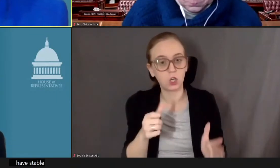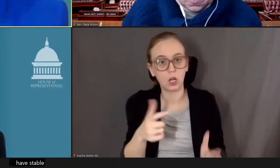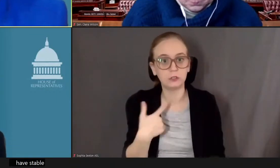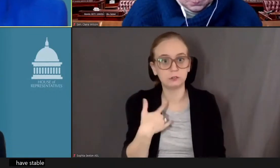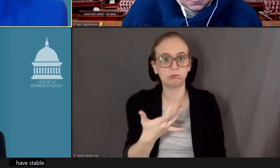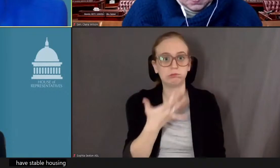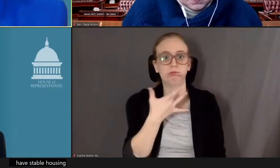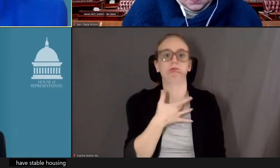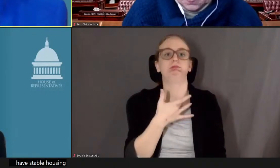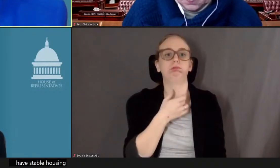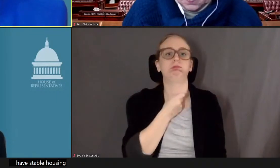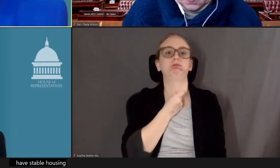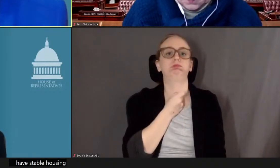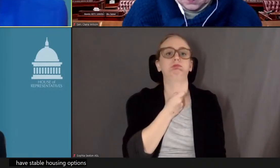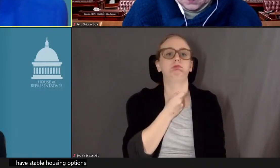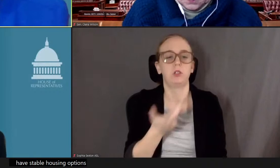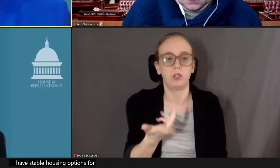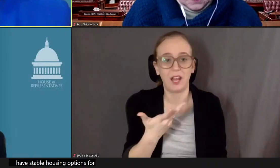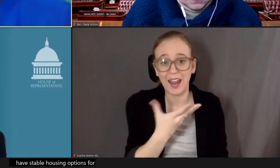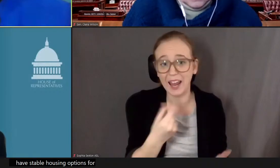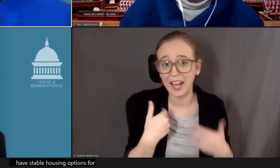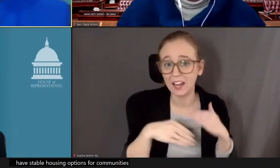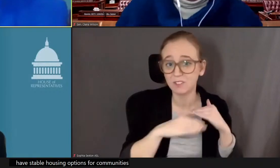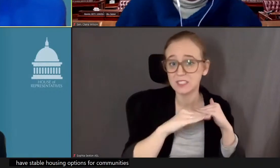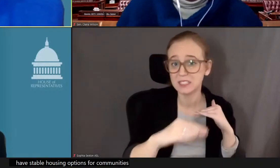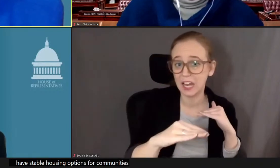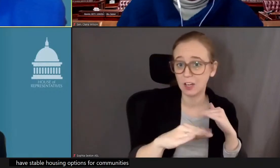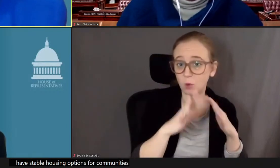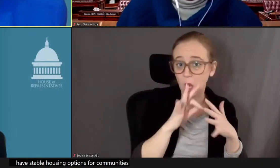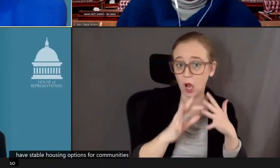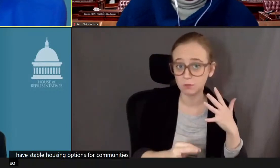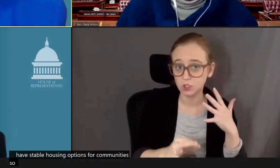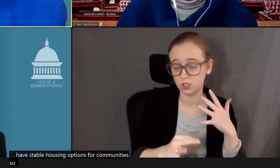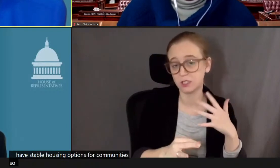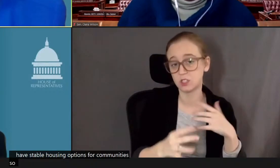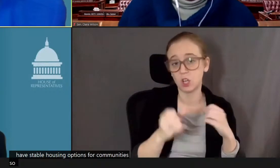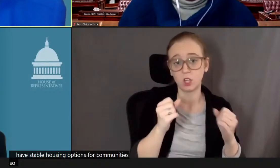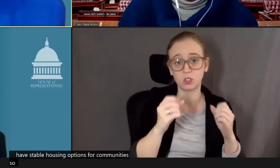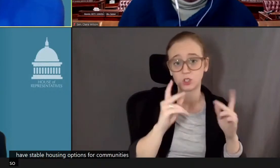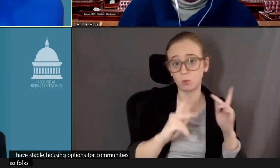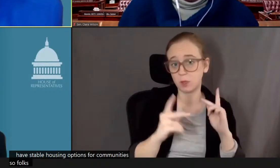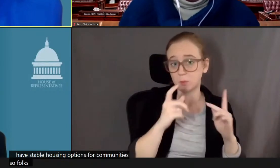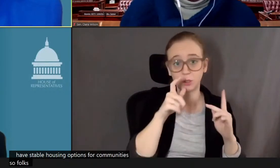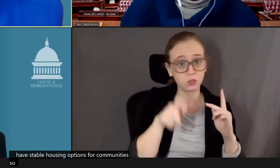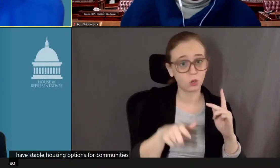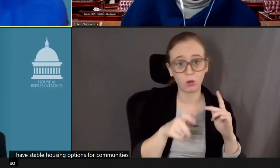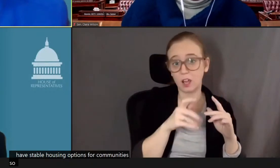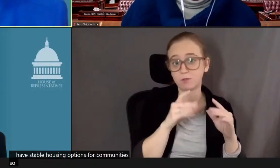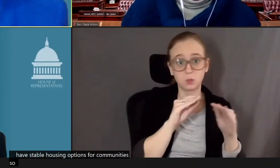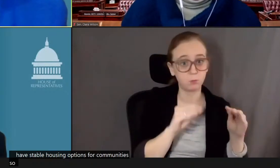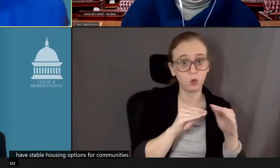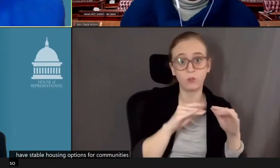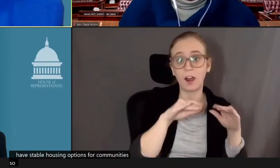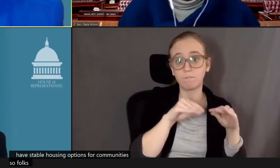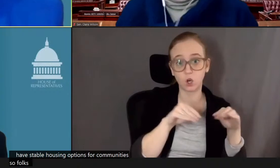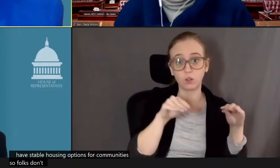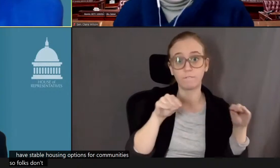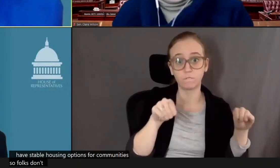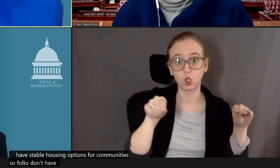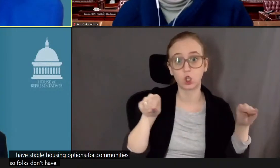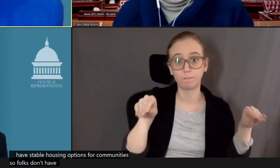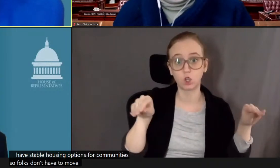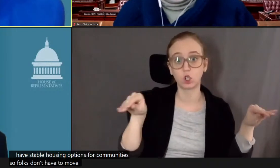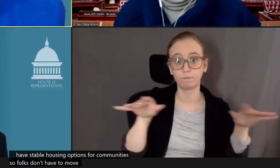for communities so folks don't have to move further and further away from their center of community, their center of